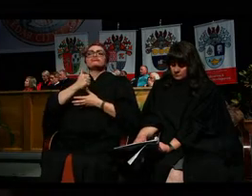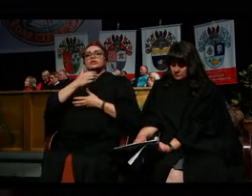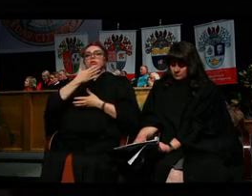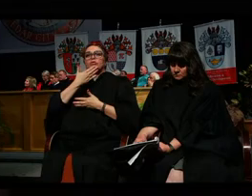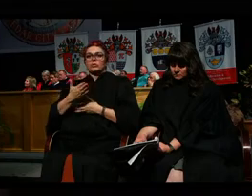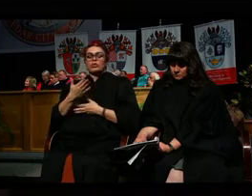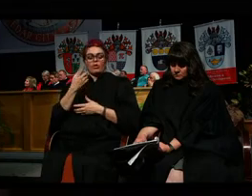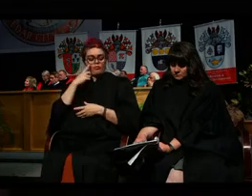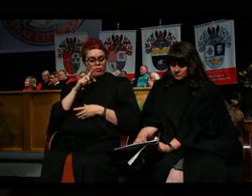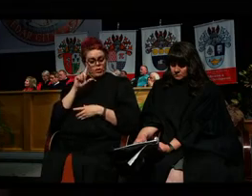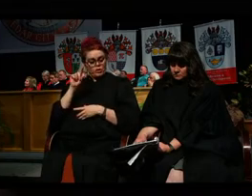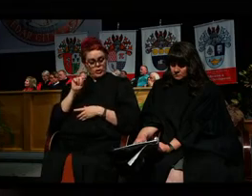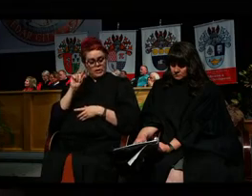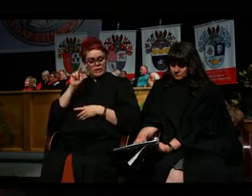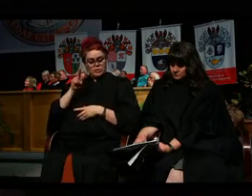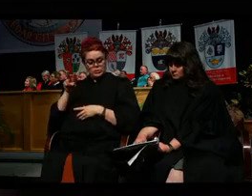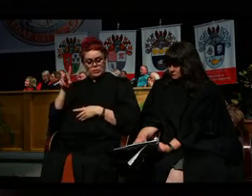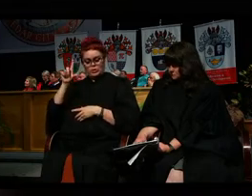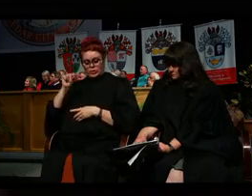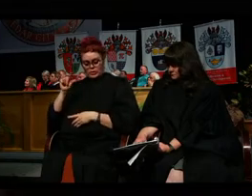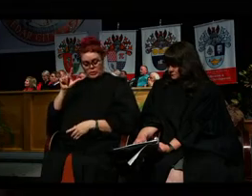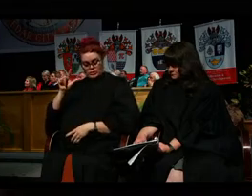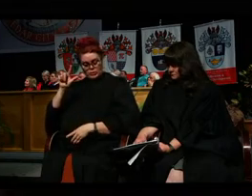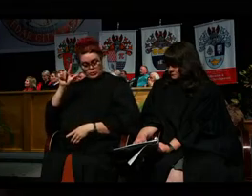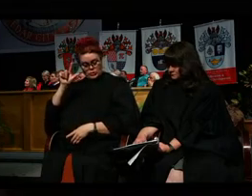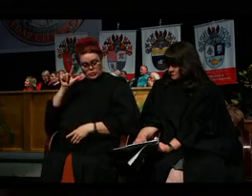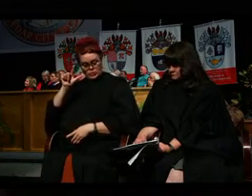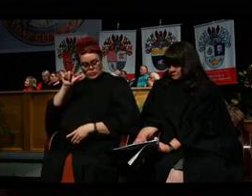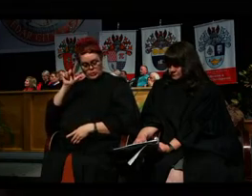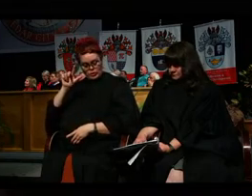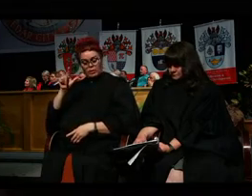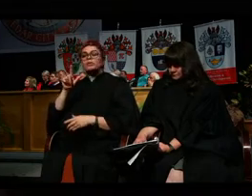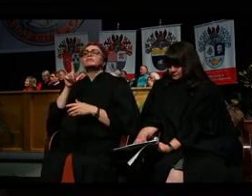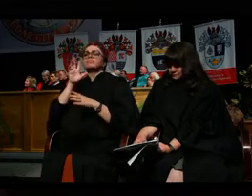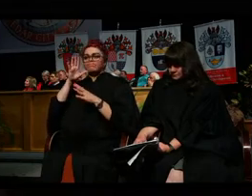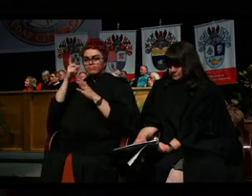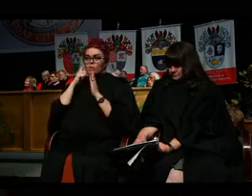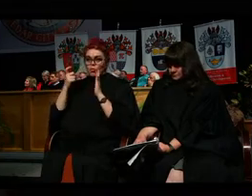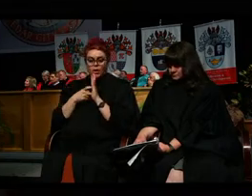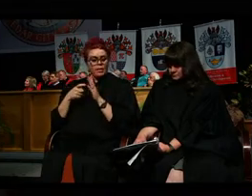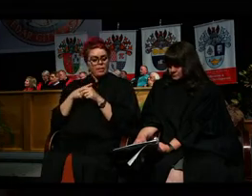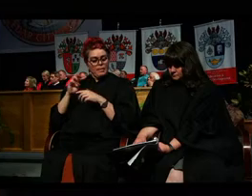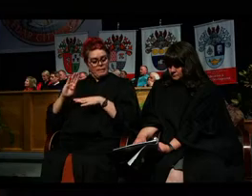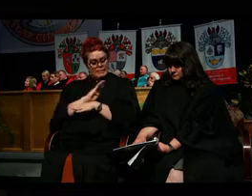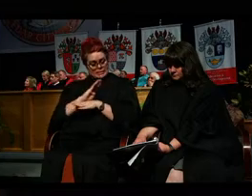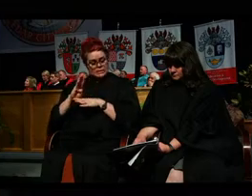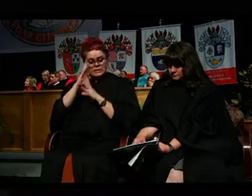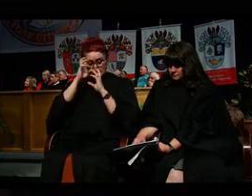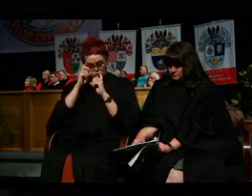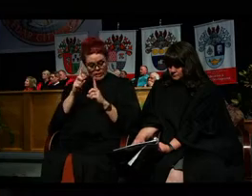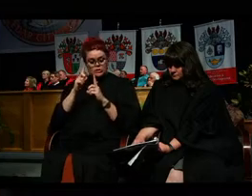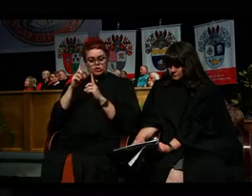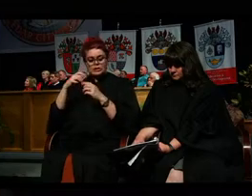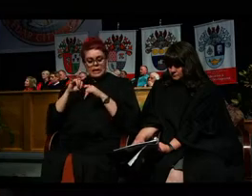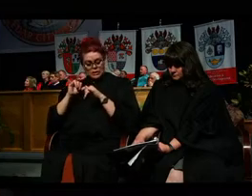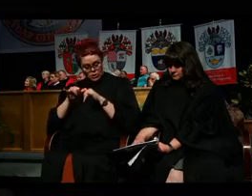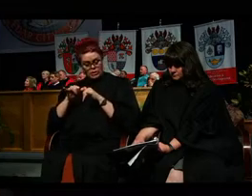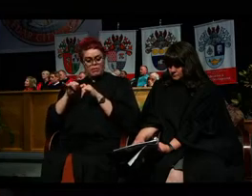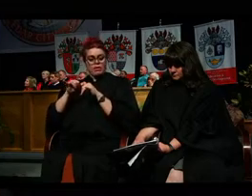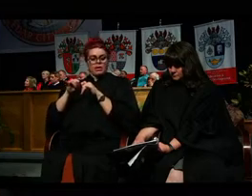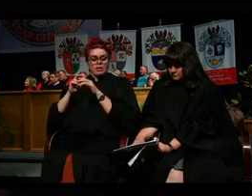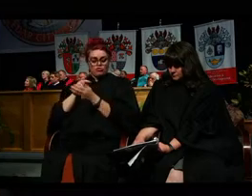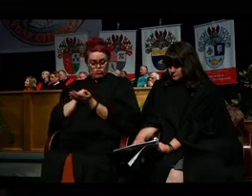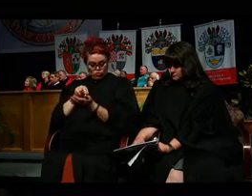school year, SUU received additional recognition in business, education, engineering, nursing, career development, and